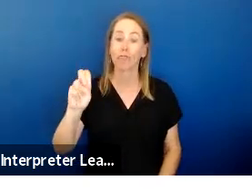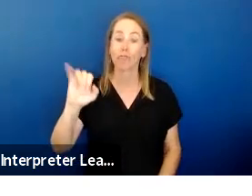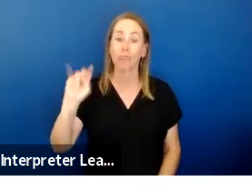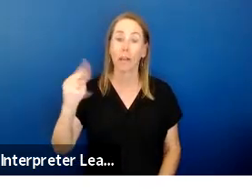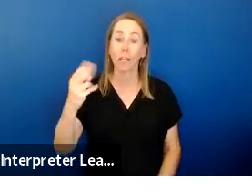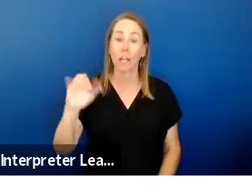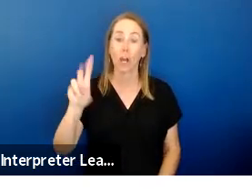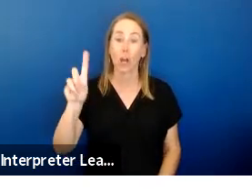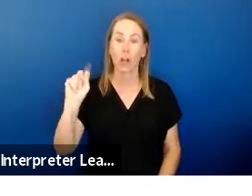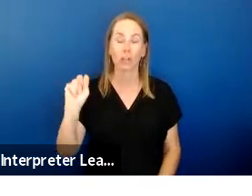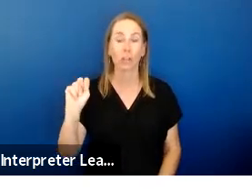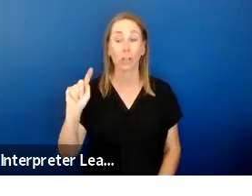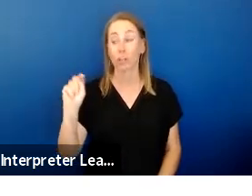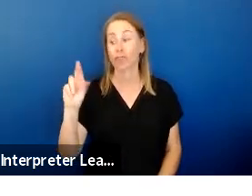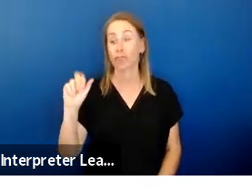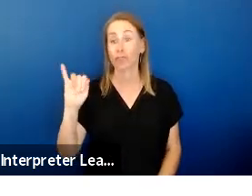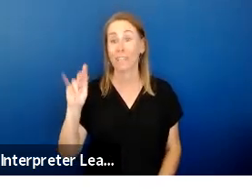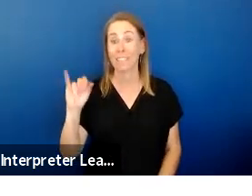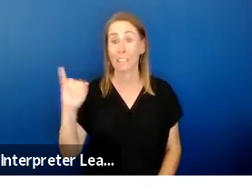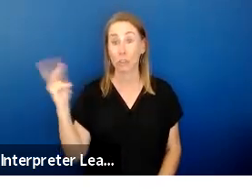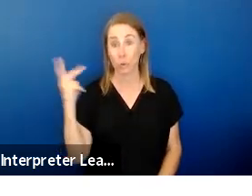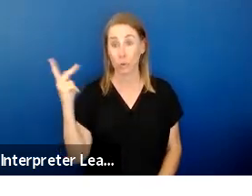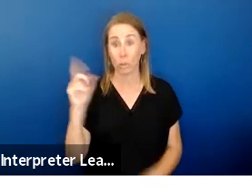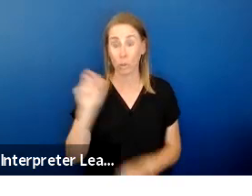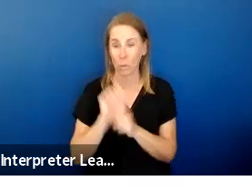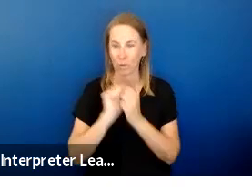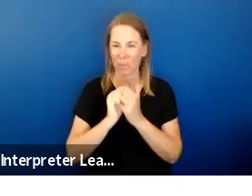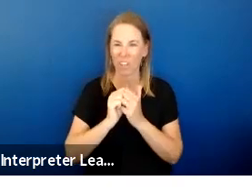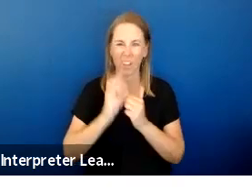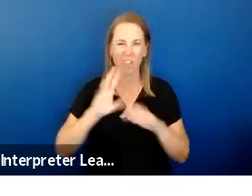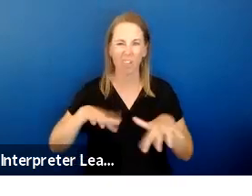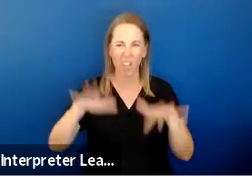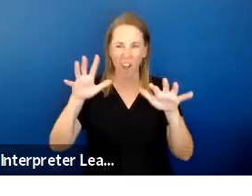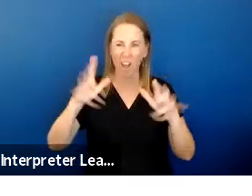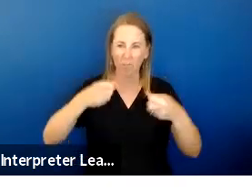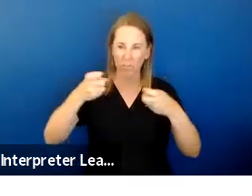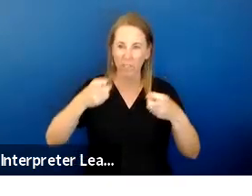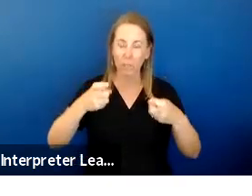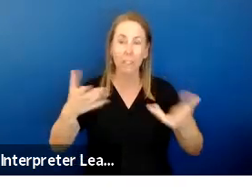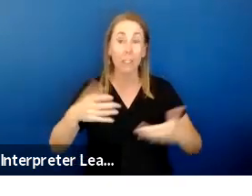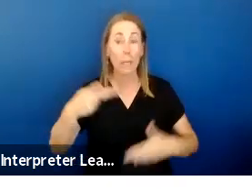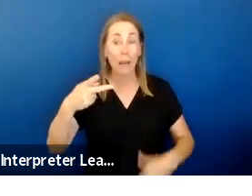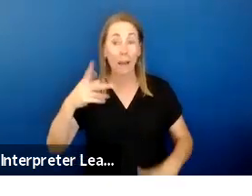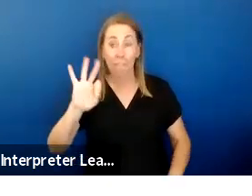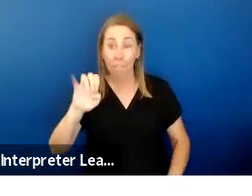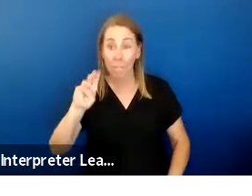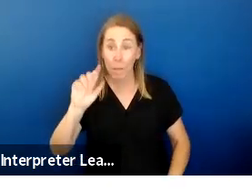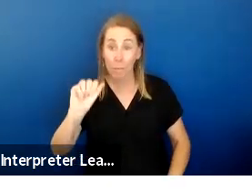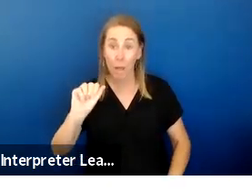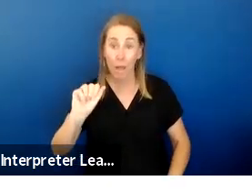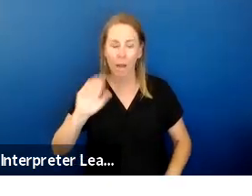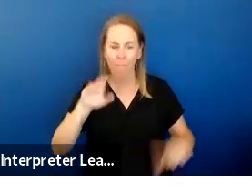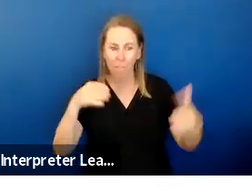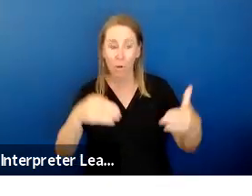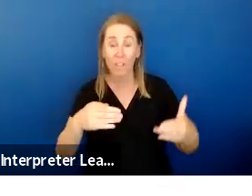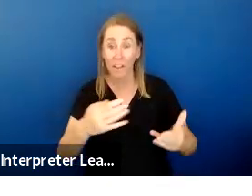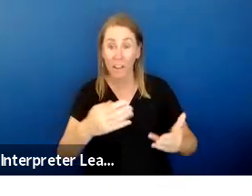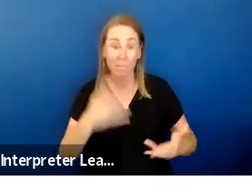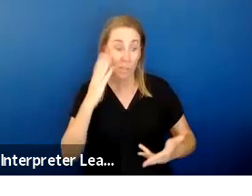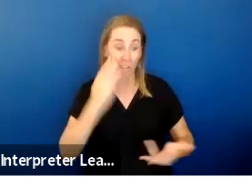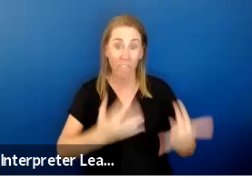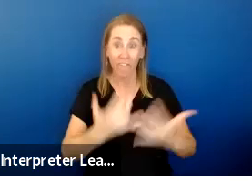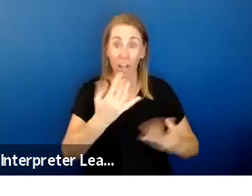with Tracy in the floodplain management and insurance branch here in FEMA Region 8, focusing on flood after fire. I've been working in the